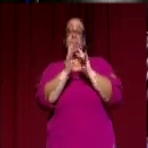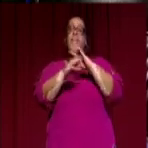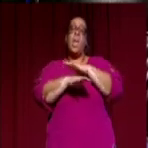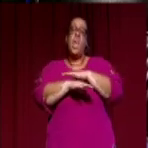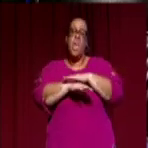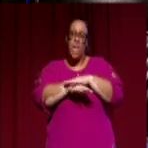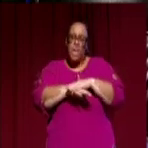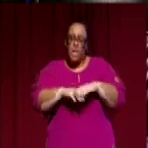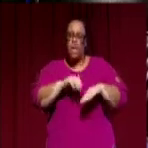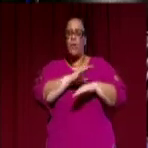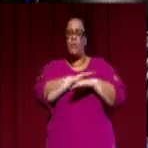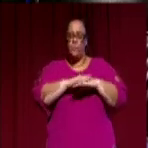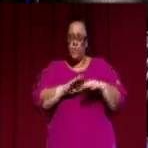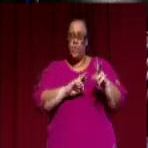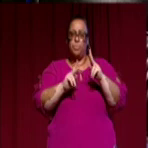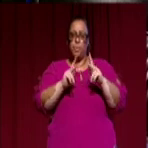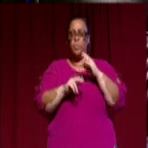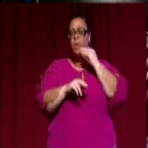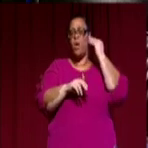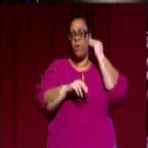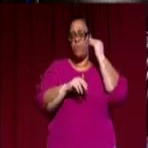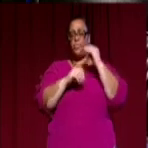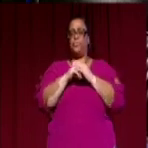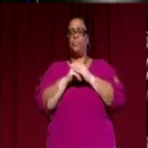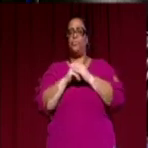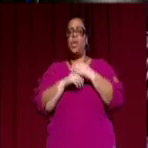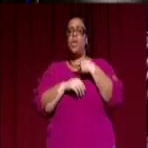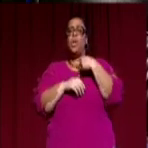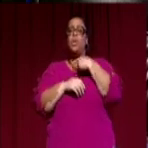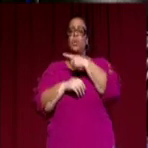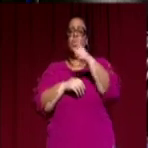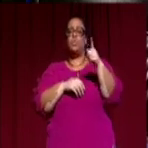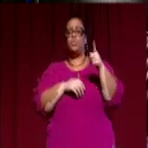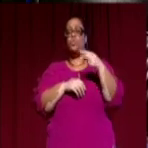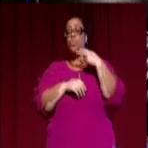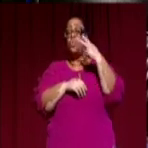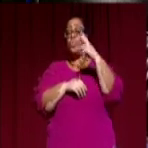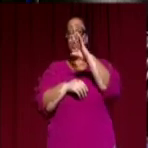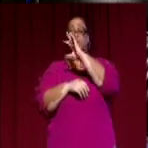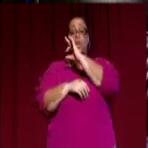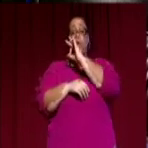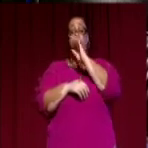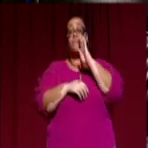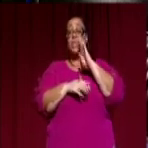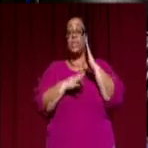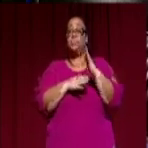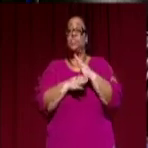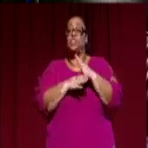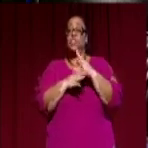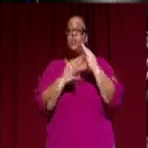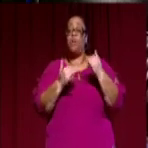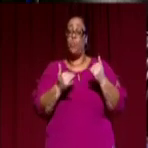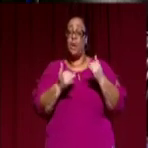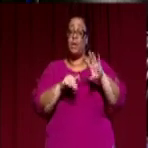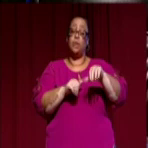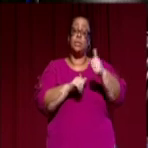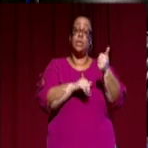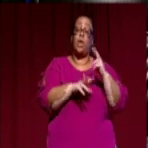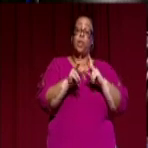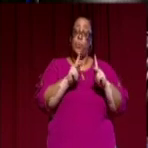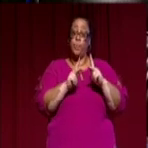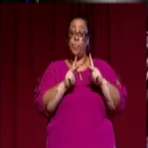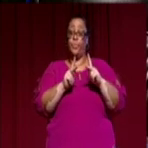home. You know people are fearful. You know people are afraid. Those of you who are watching on Facebook Live, I want you to share it right now so that other people